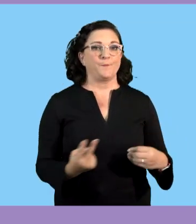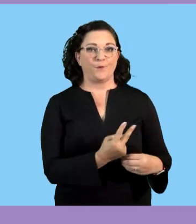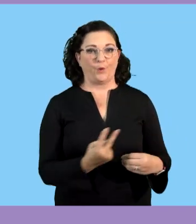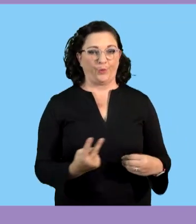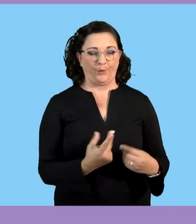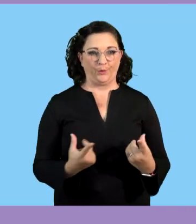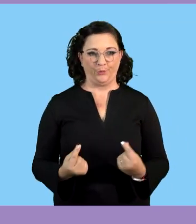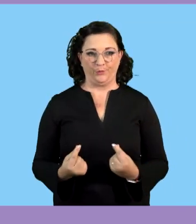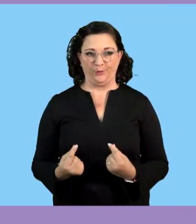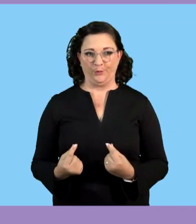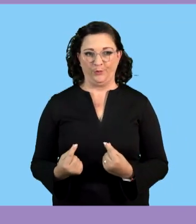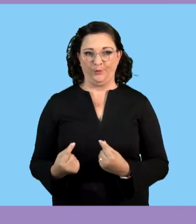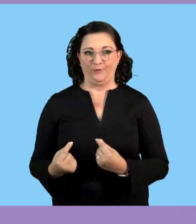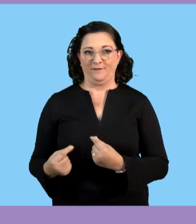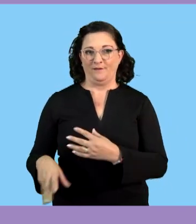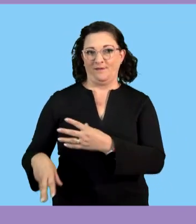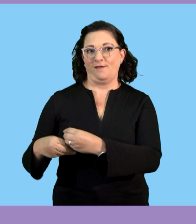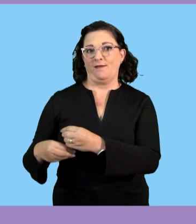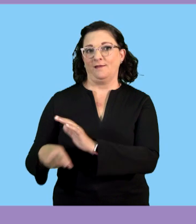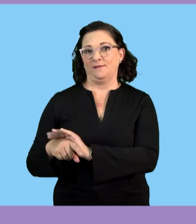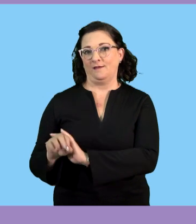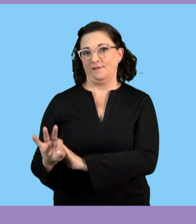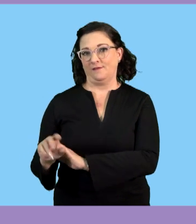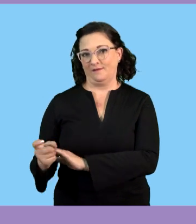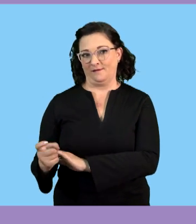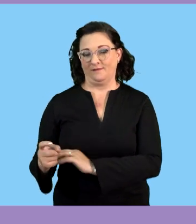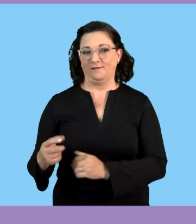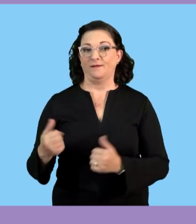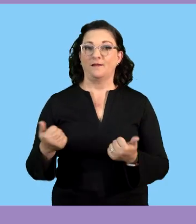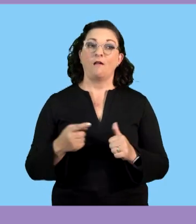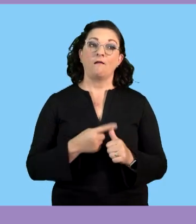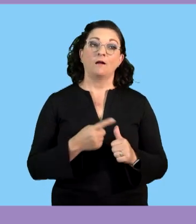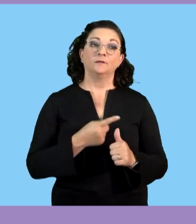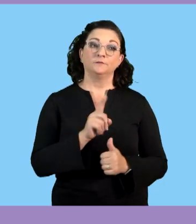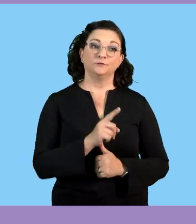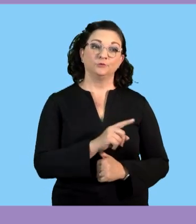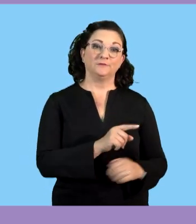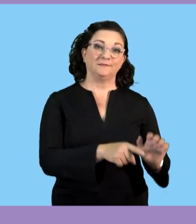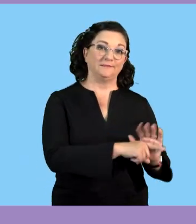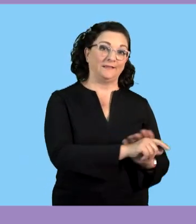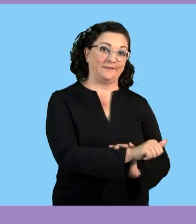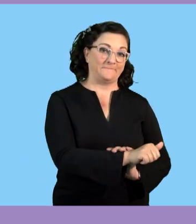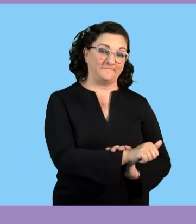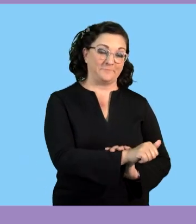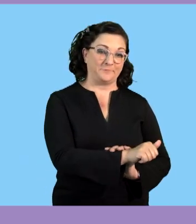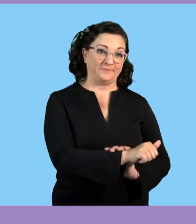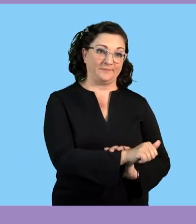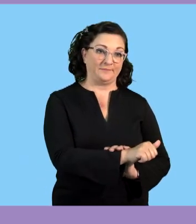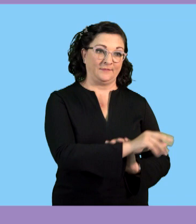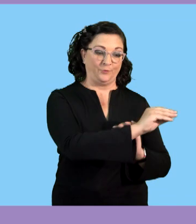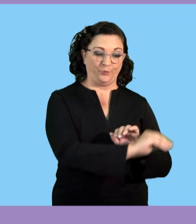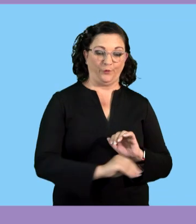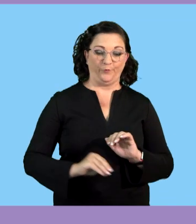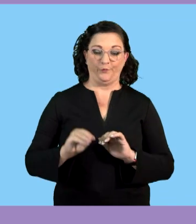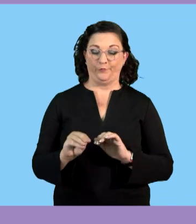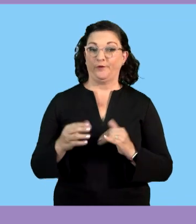on both sides. And what does this leave me with? This leaves me with a negative 6. And on